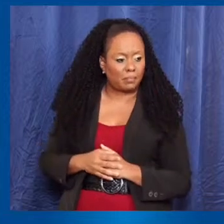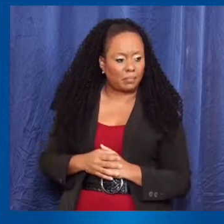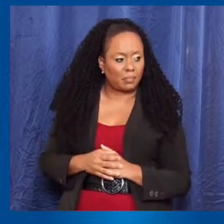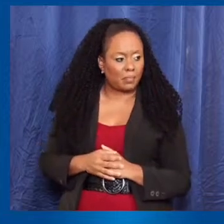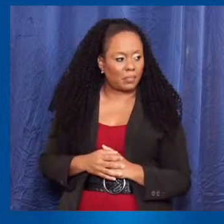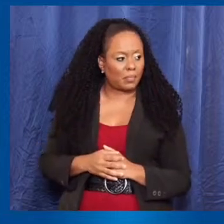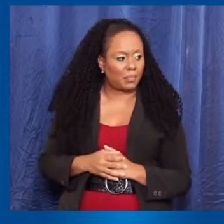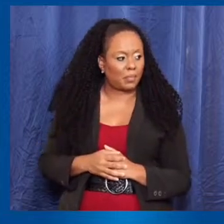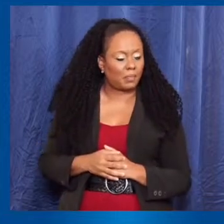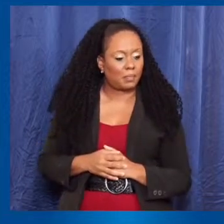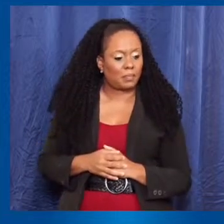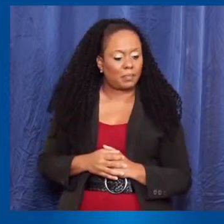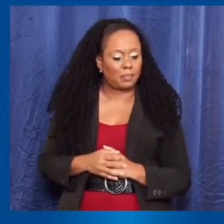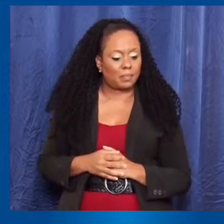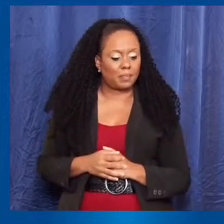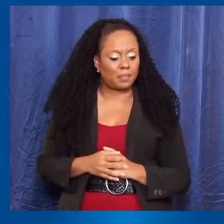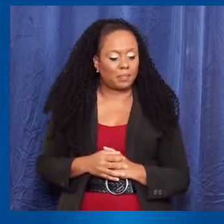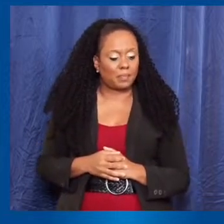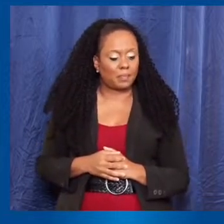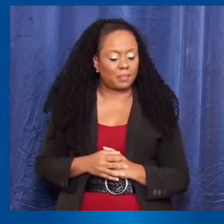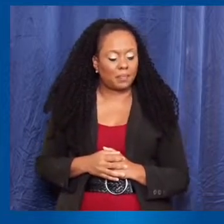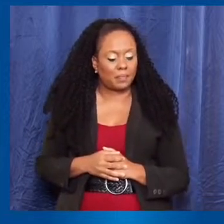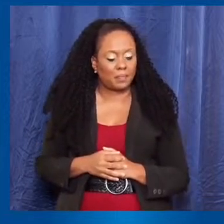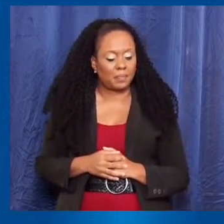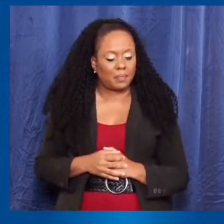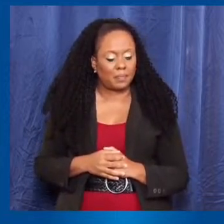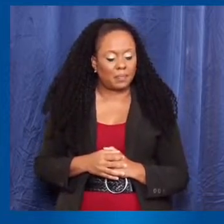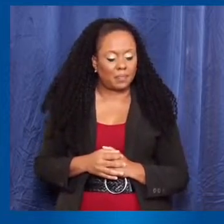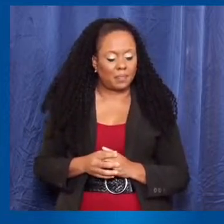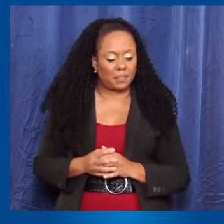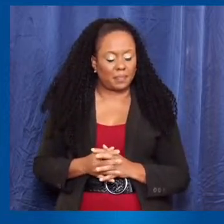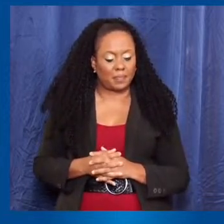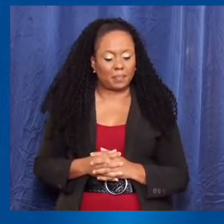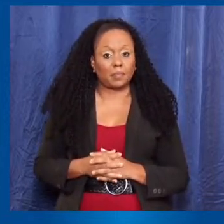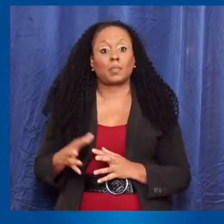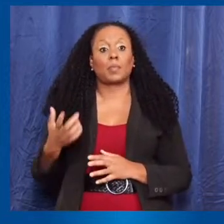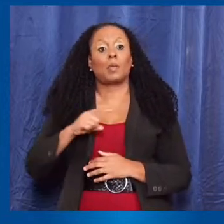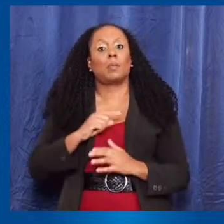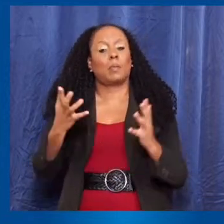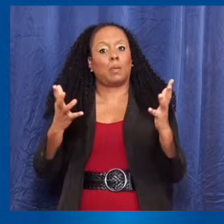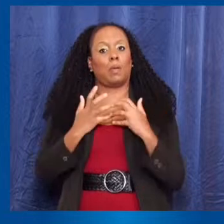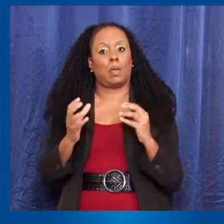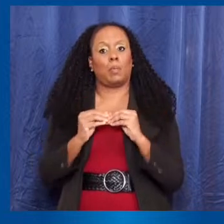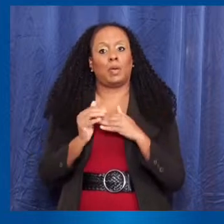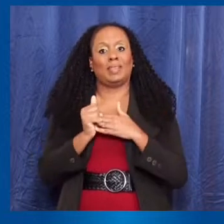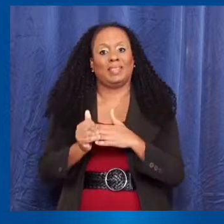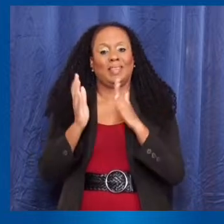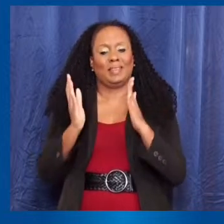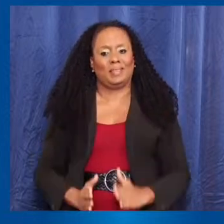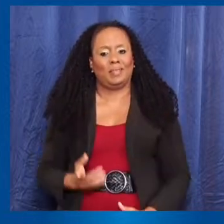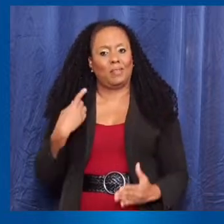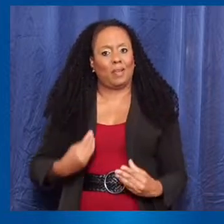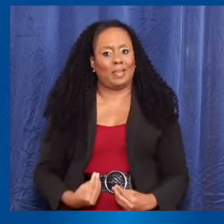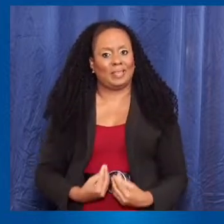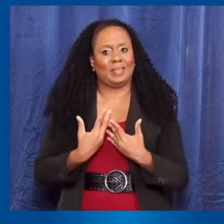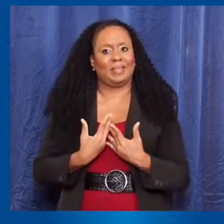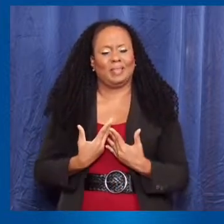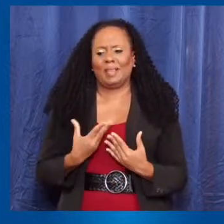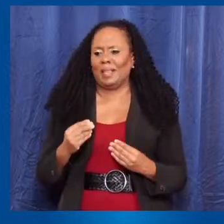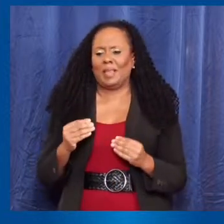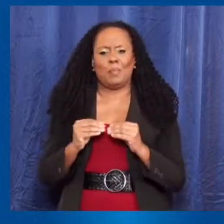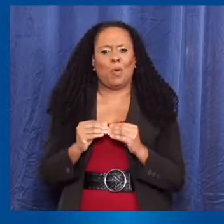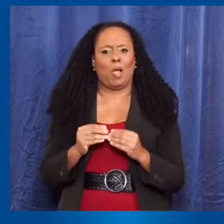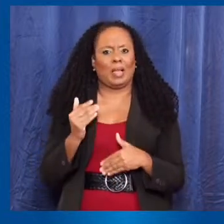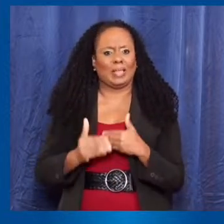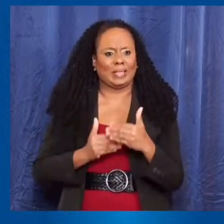soon relaunched. The action of inspiring leaders is moving us forward. And of